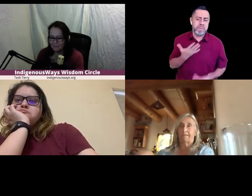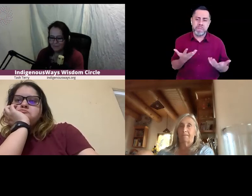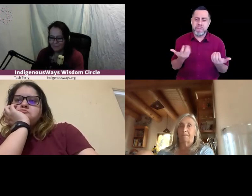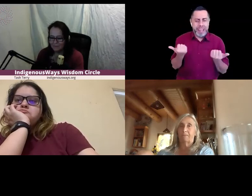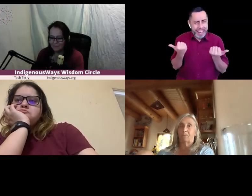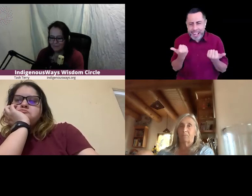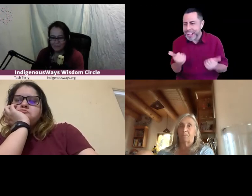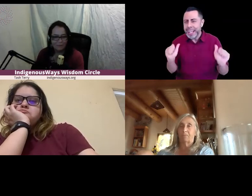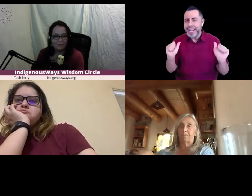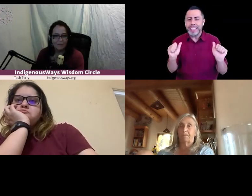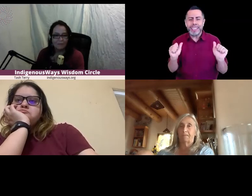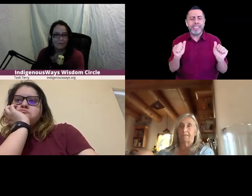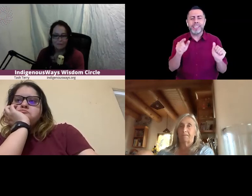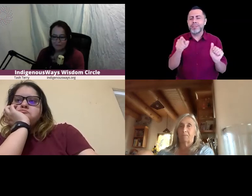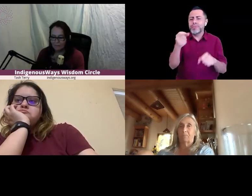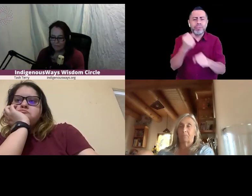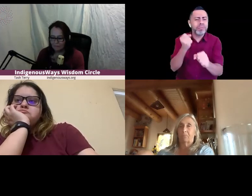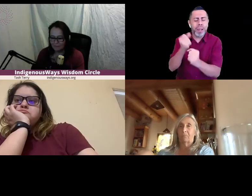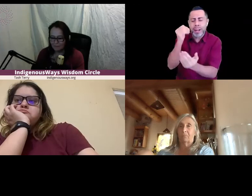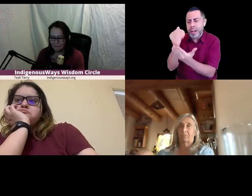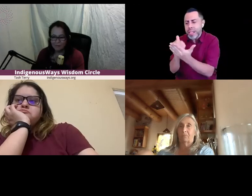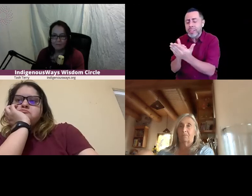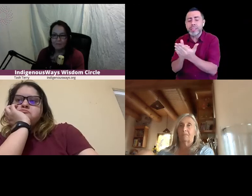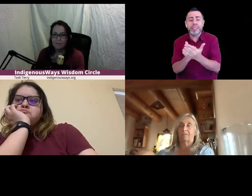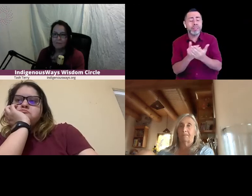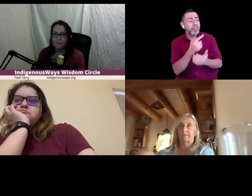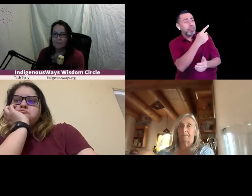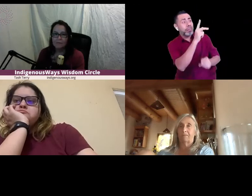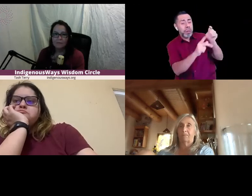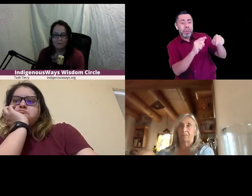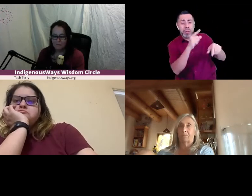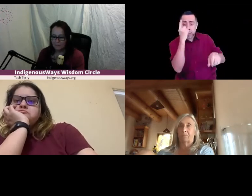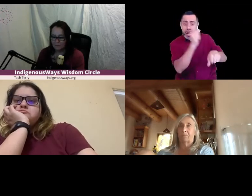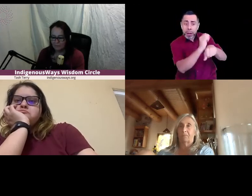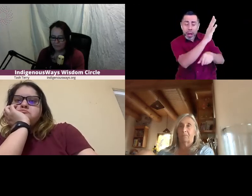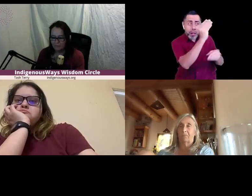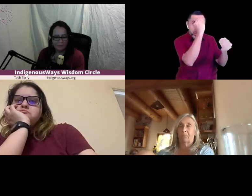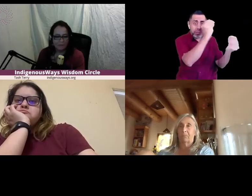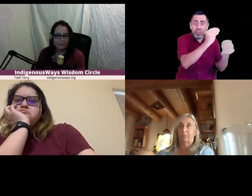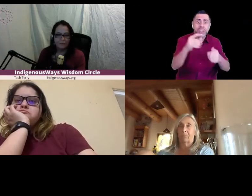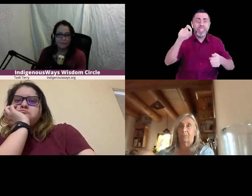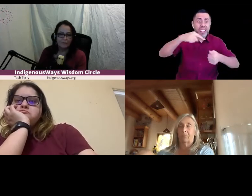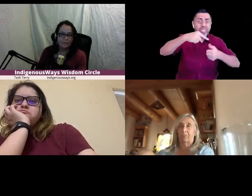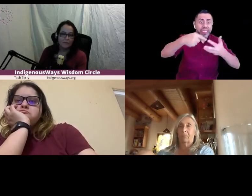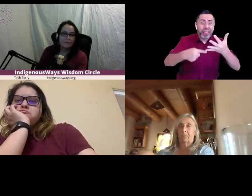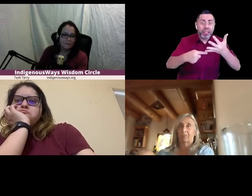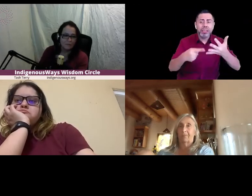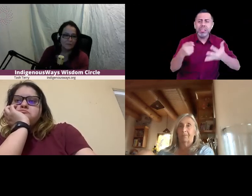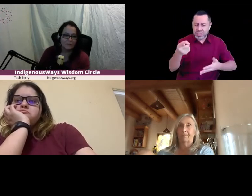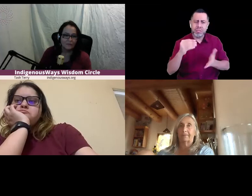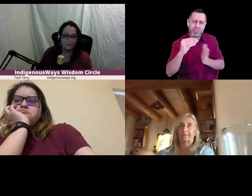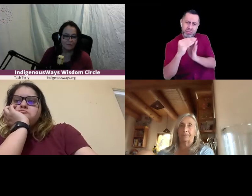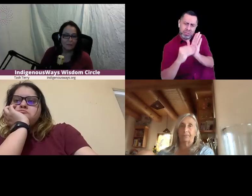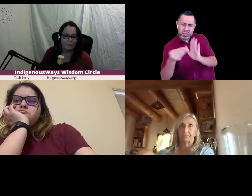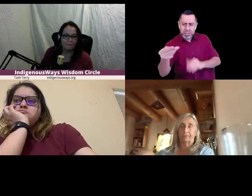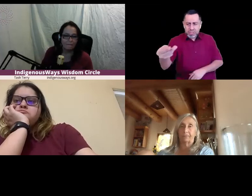any kind of list or information that they pass on to us, we will do our best to try to help and participate and ask friends and family